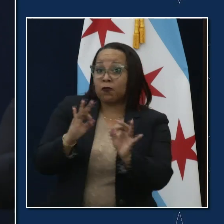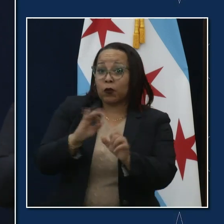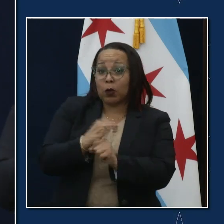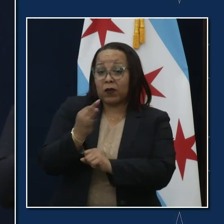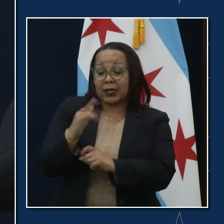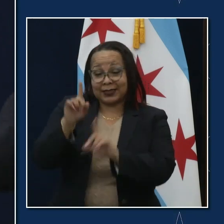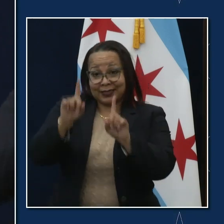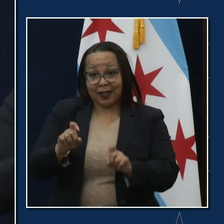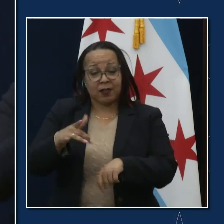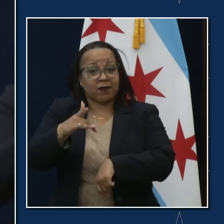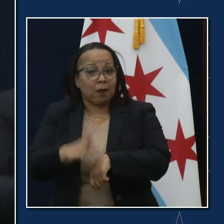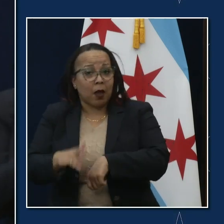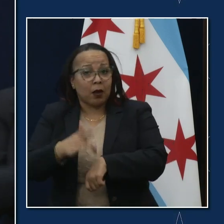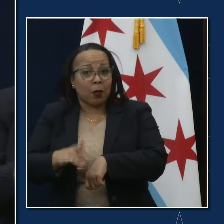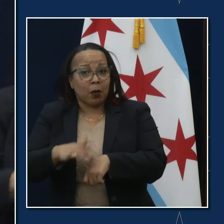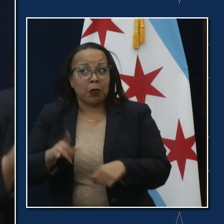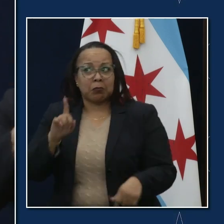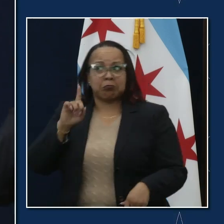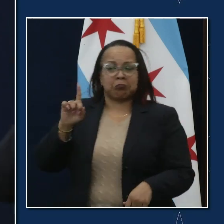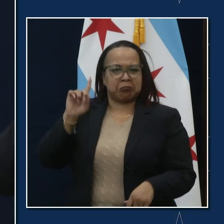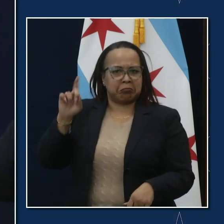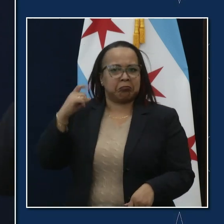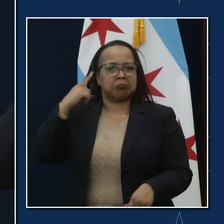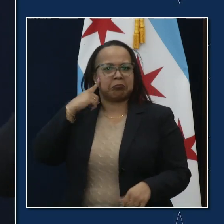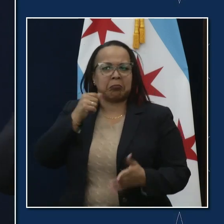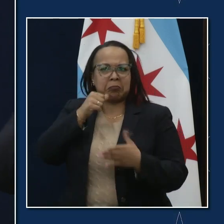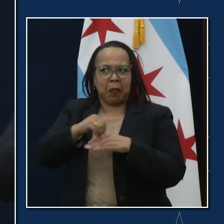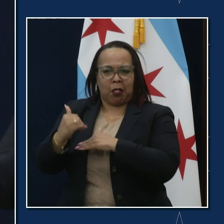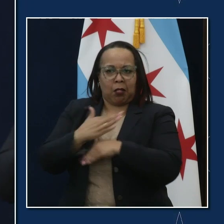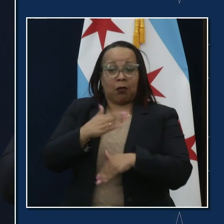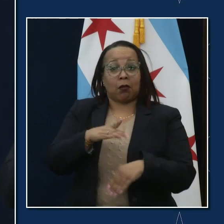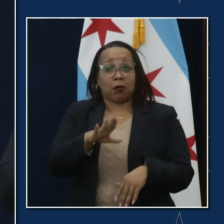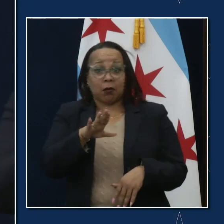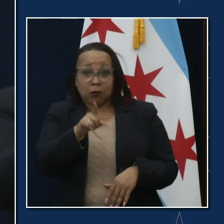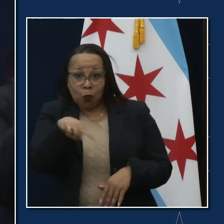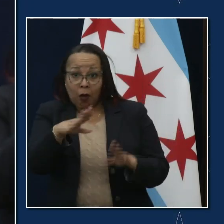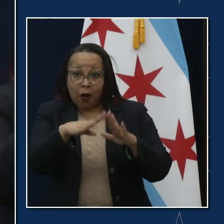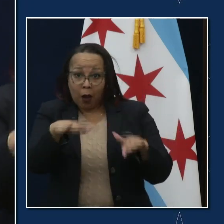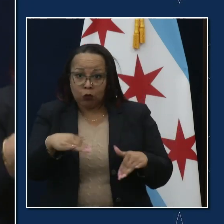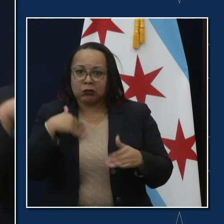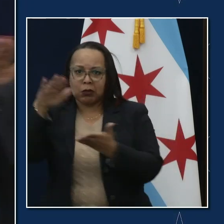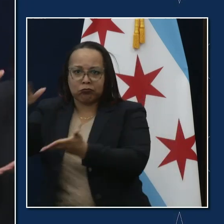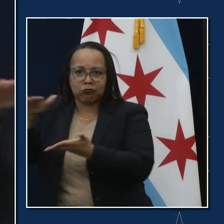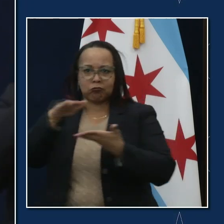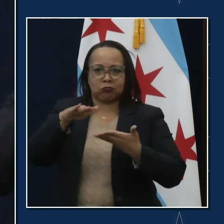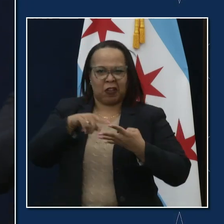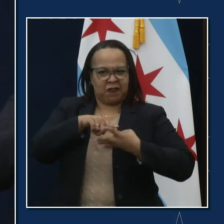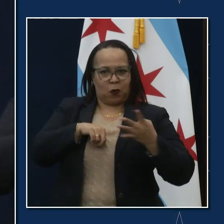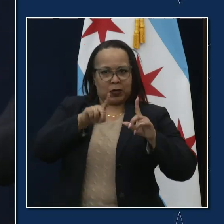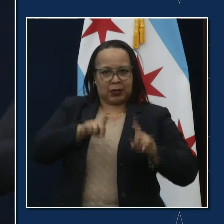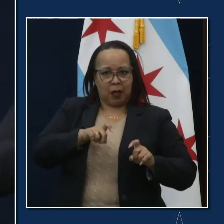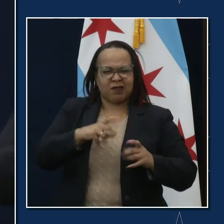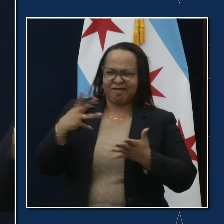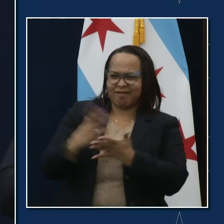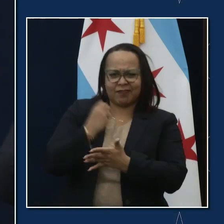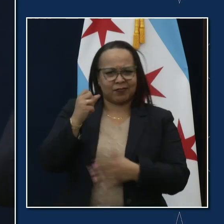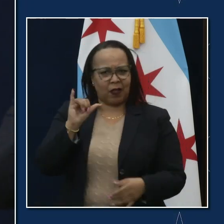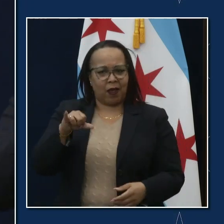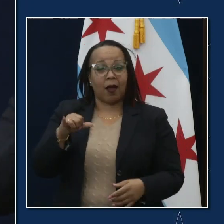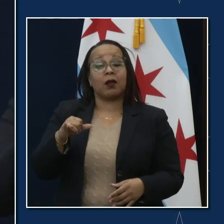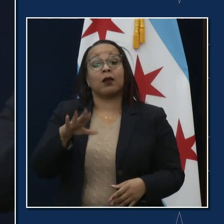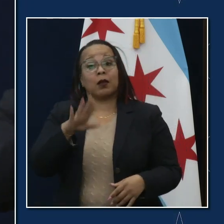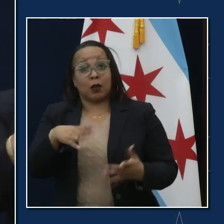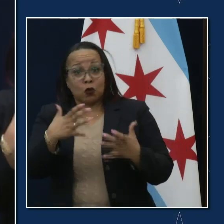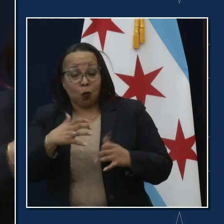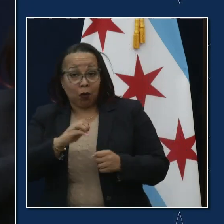COVID-19 tests are available by the U.S. mail, and each household is eligible to receive 4 tests. Take advantage of it. And to get